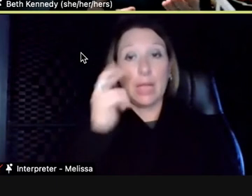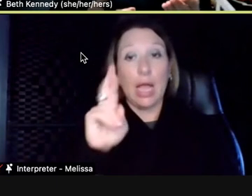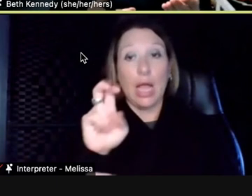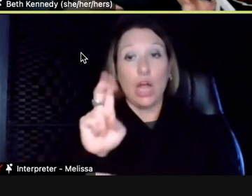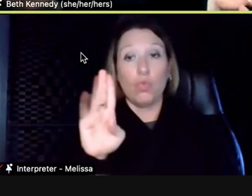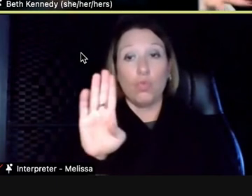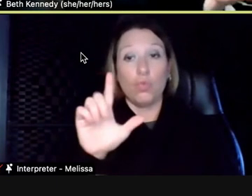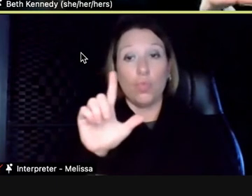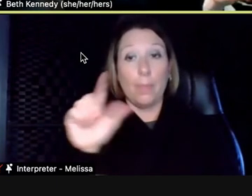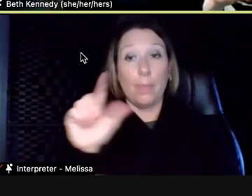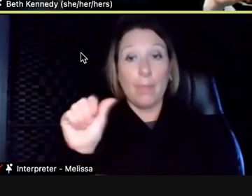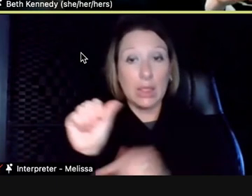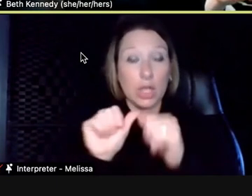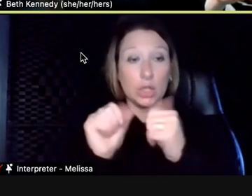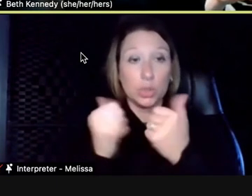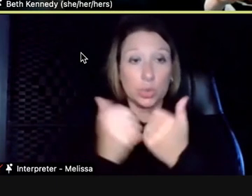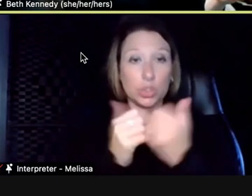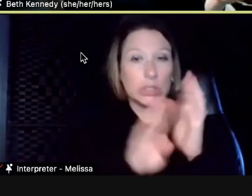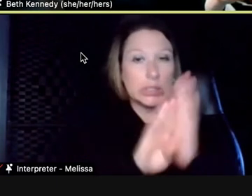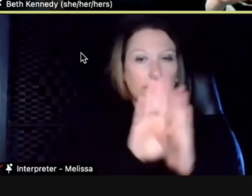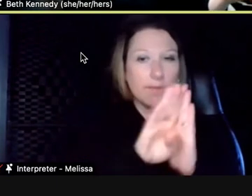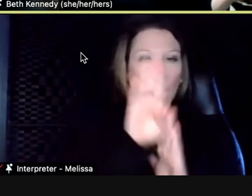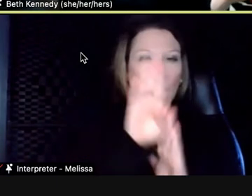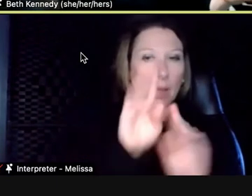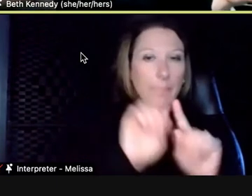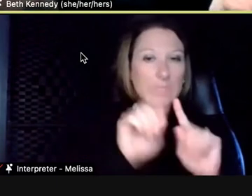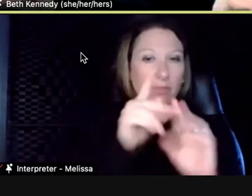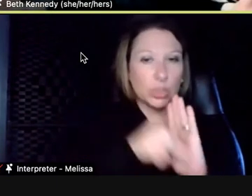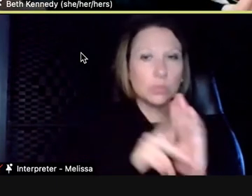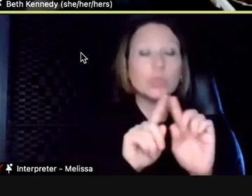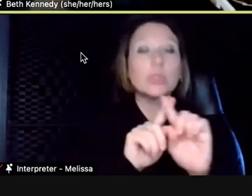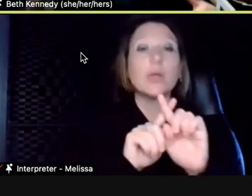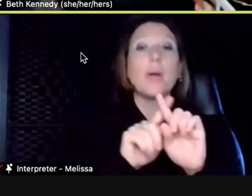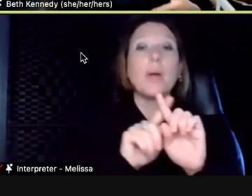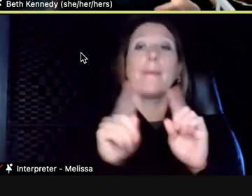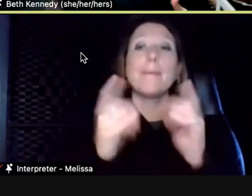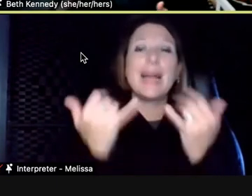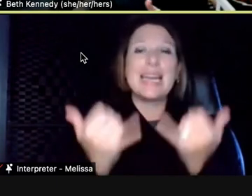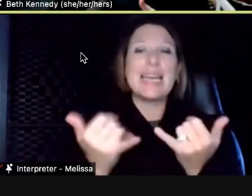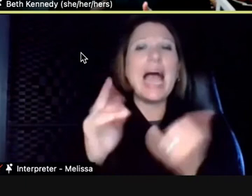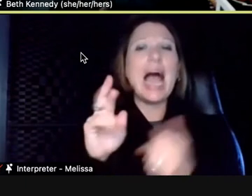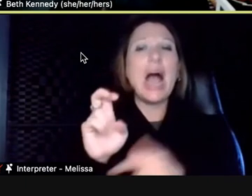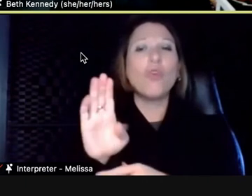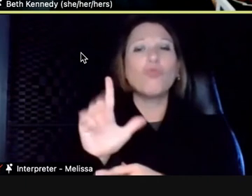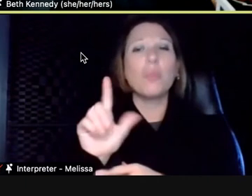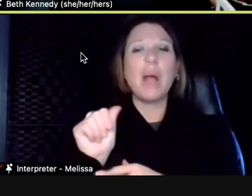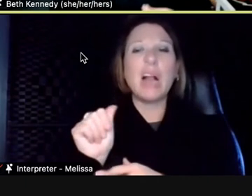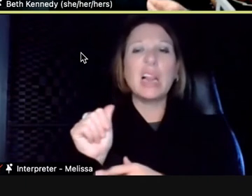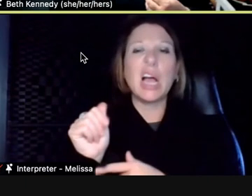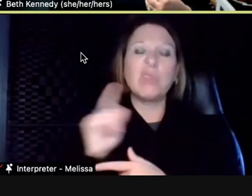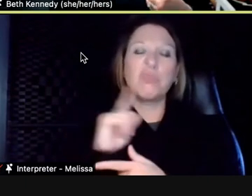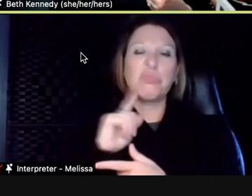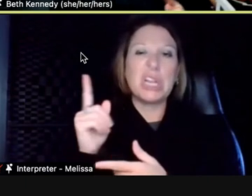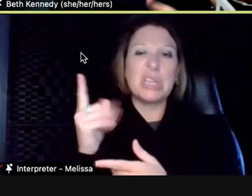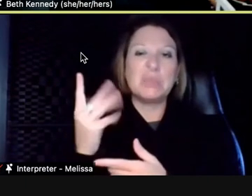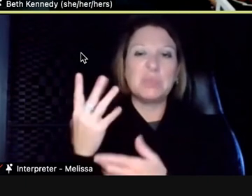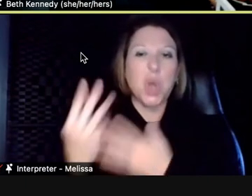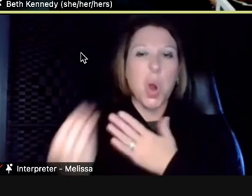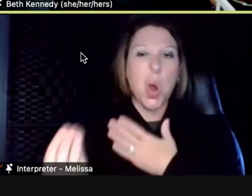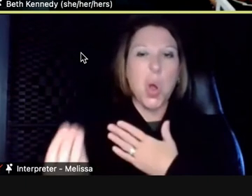principles, but now that rubella is basically eradicated, we still see it once in a while,